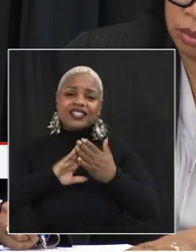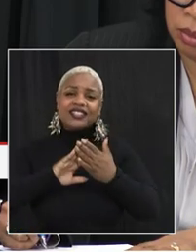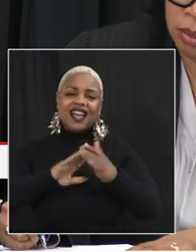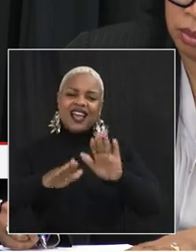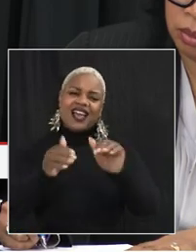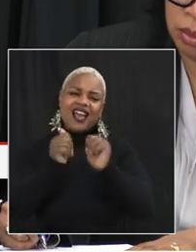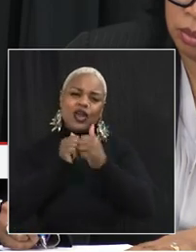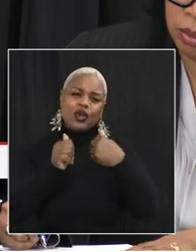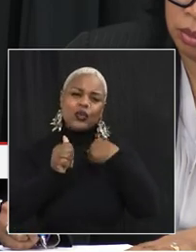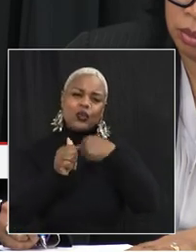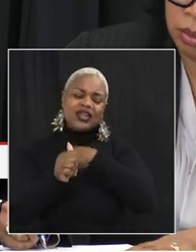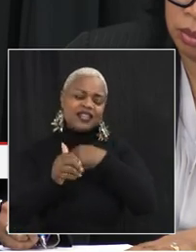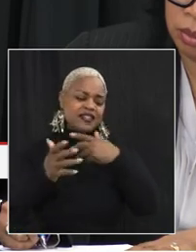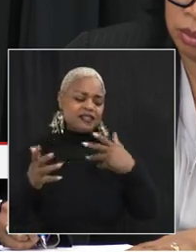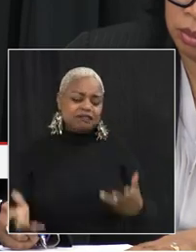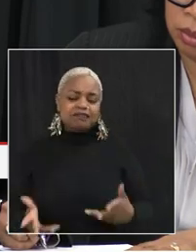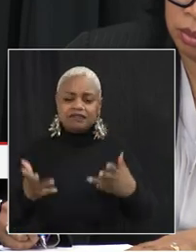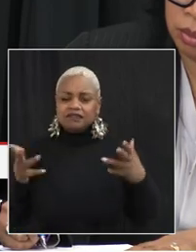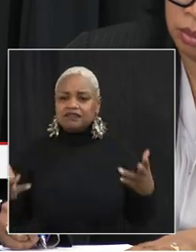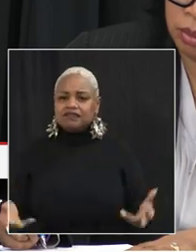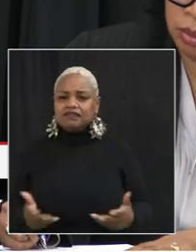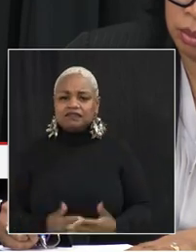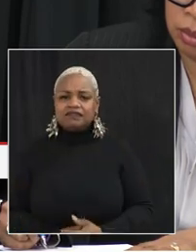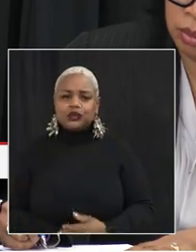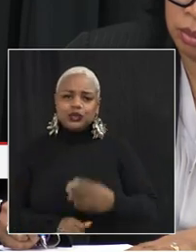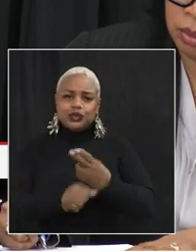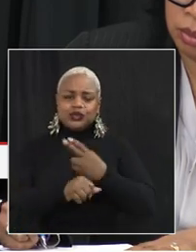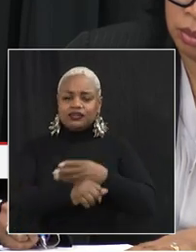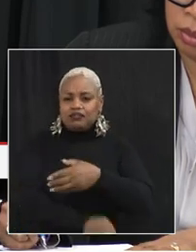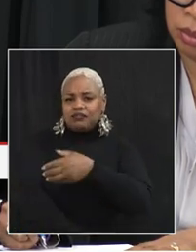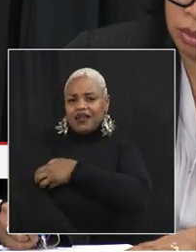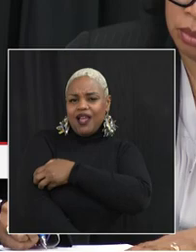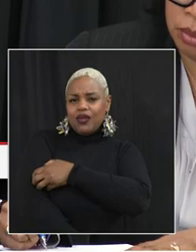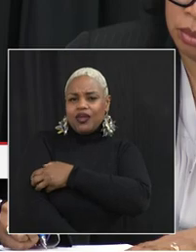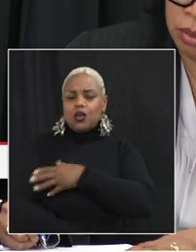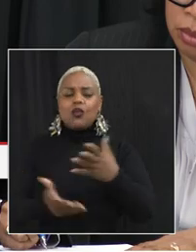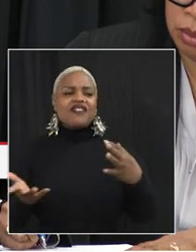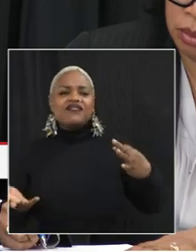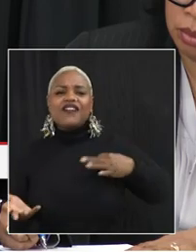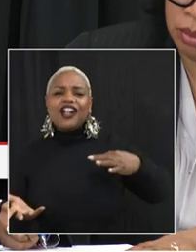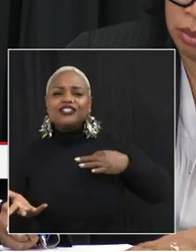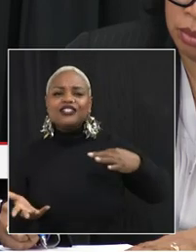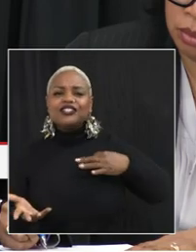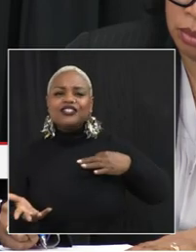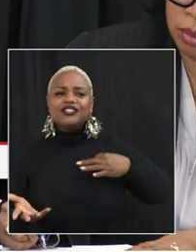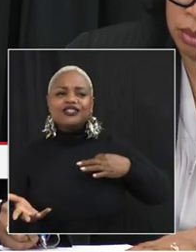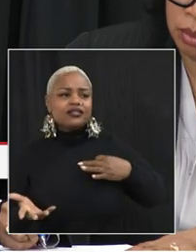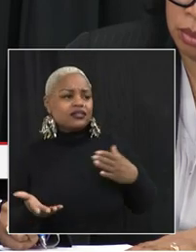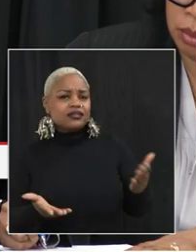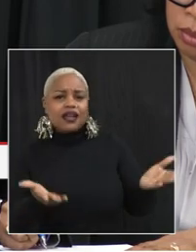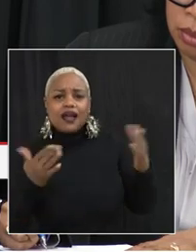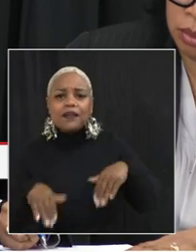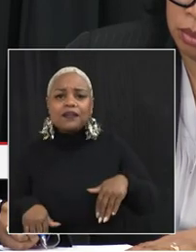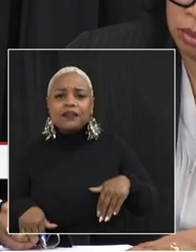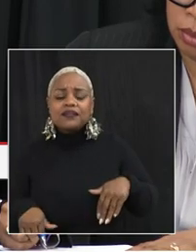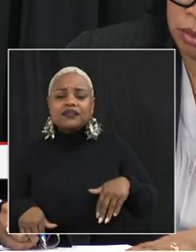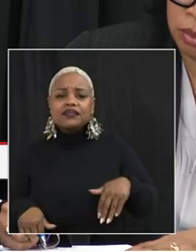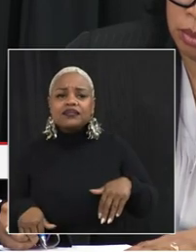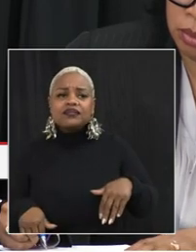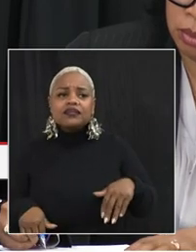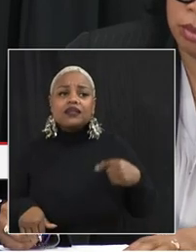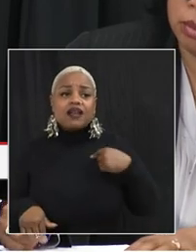get more, we harness the power of volunteerism. We continue to work on that. We have an organization called